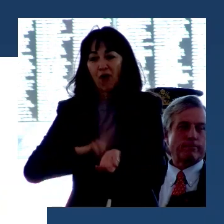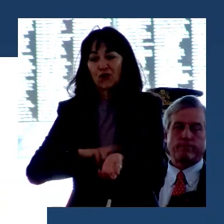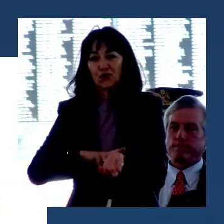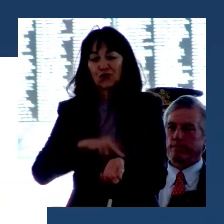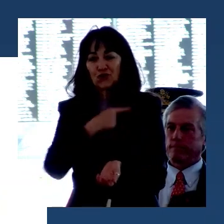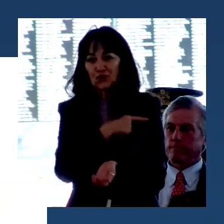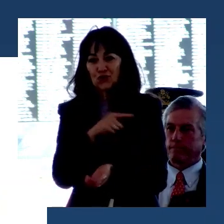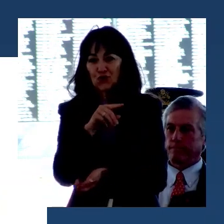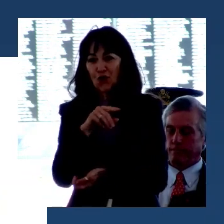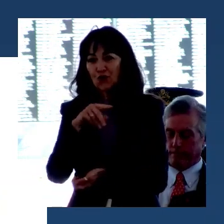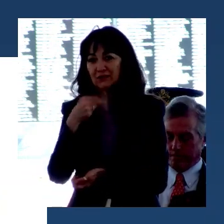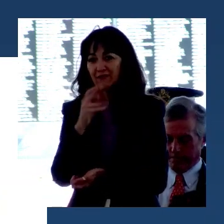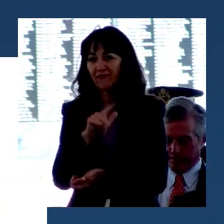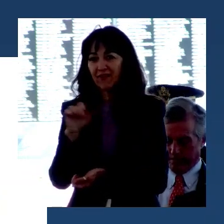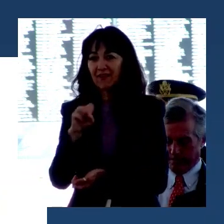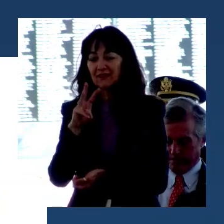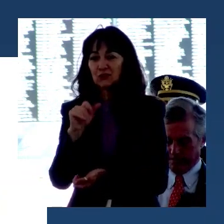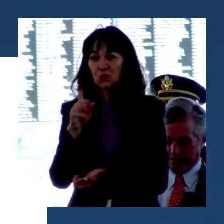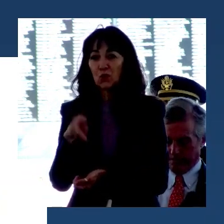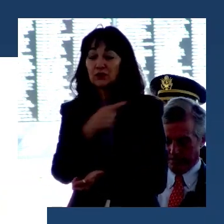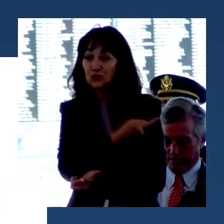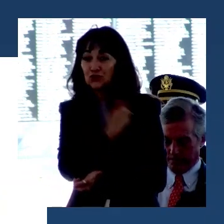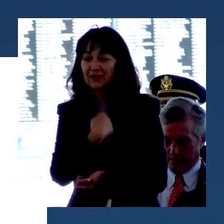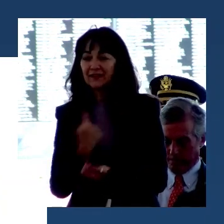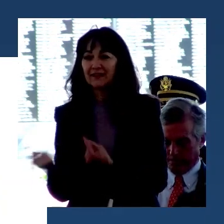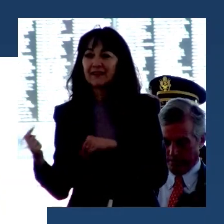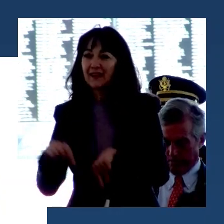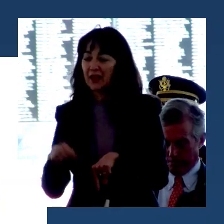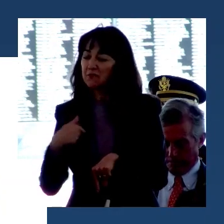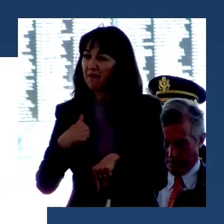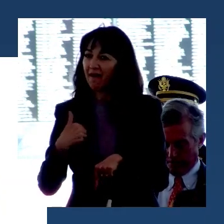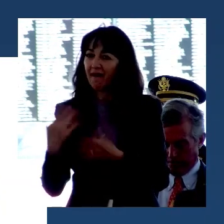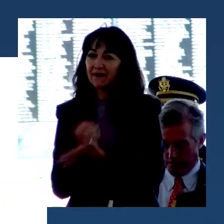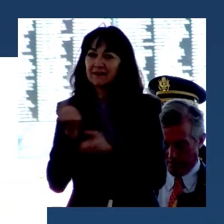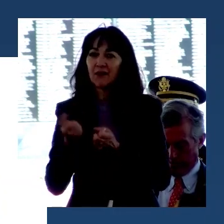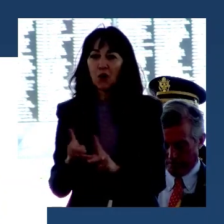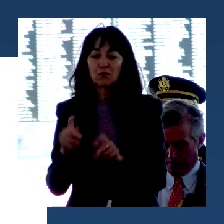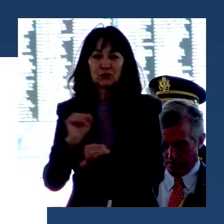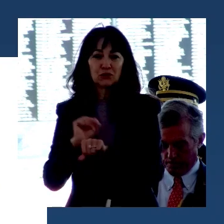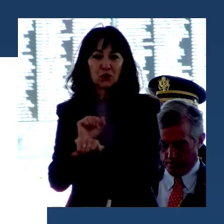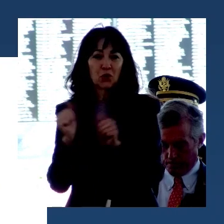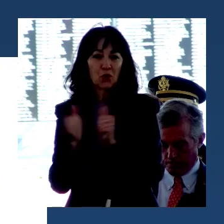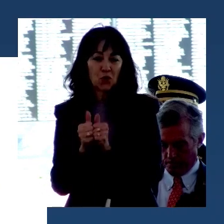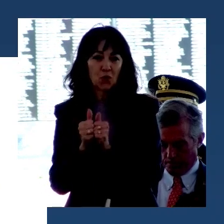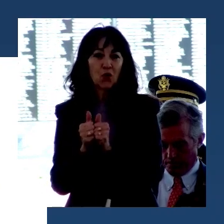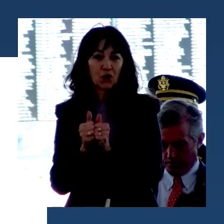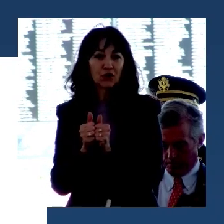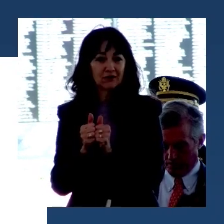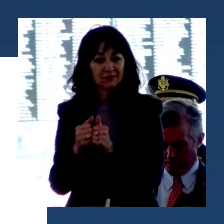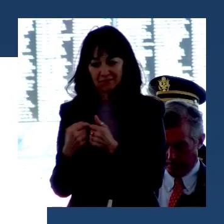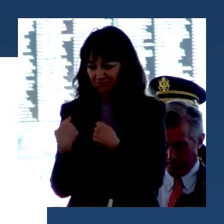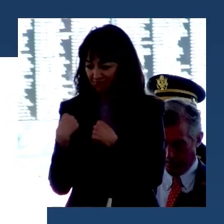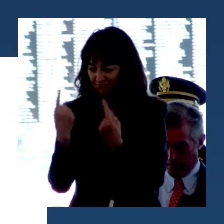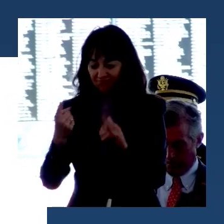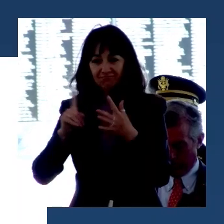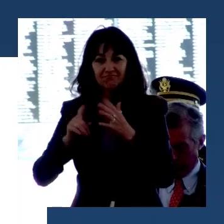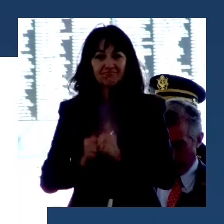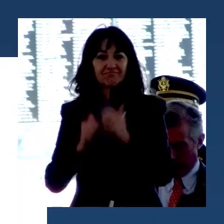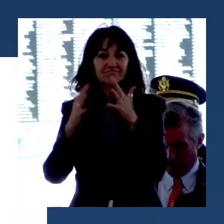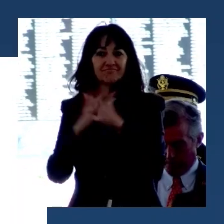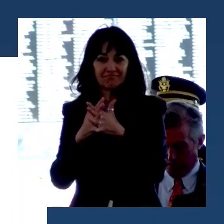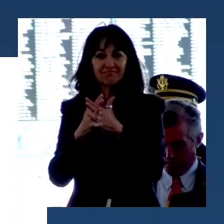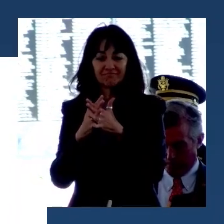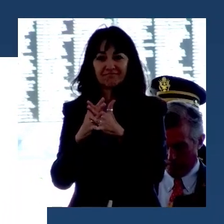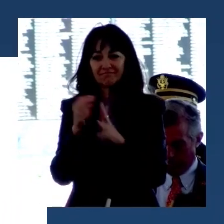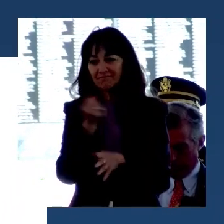National Military Women's Memorial, with whom I've had an opportunity to work with this memorial since its inception several decades